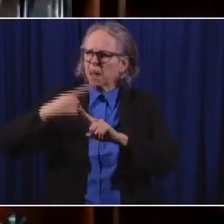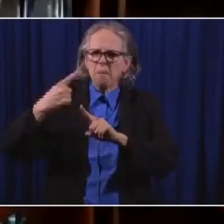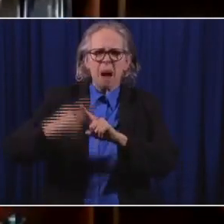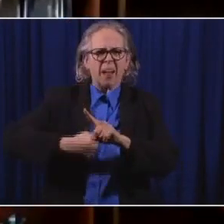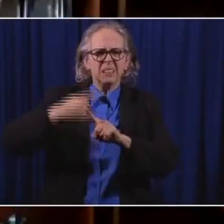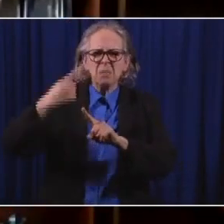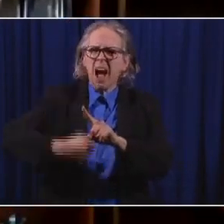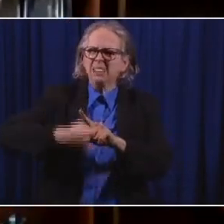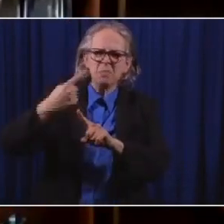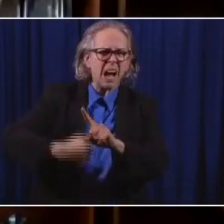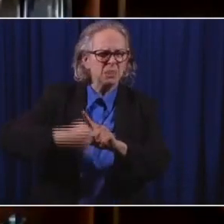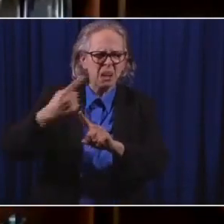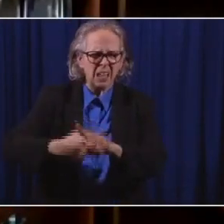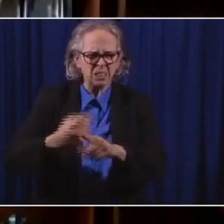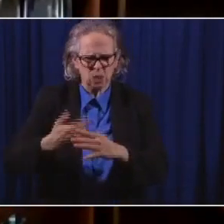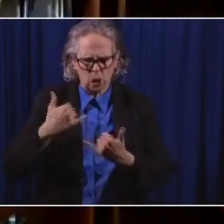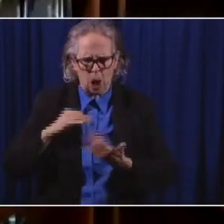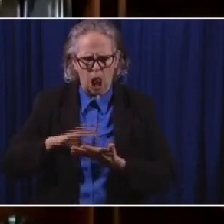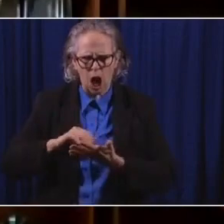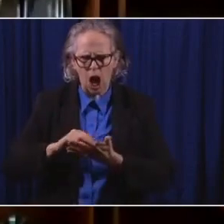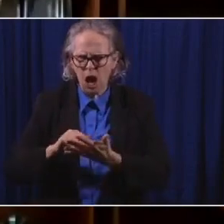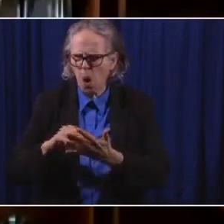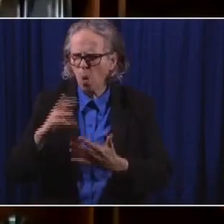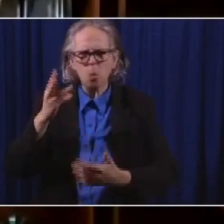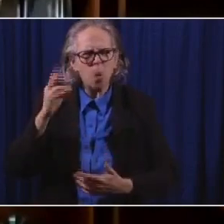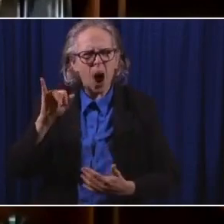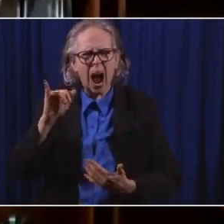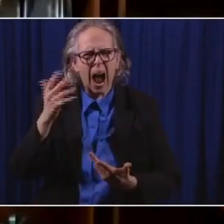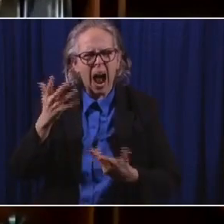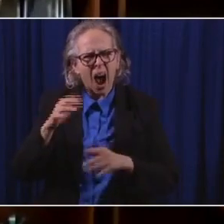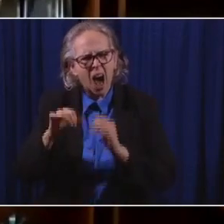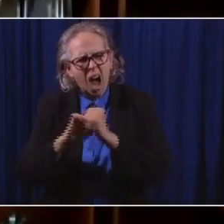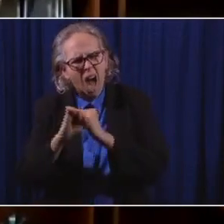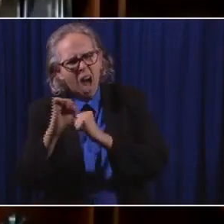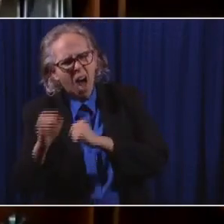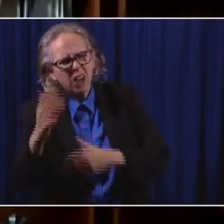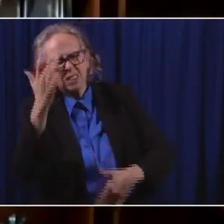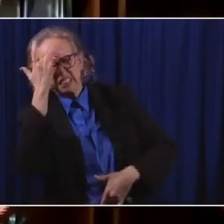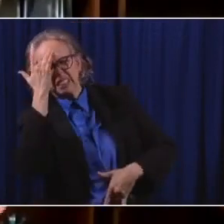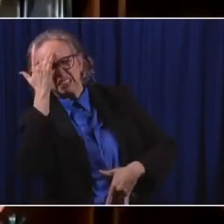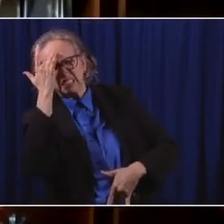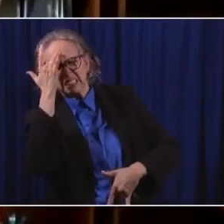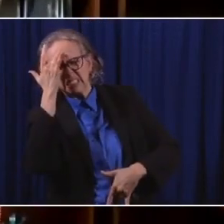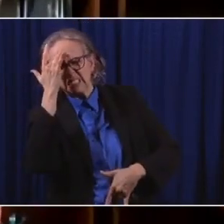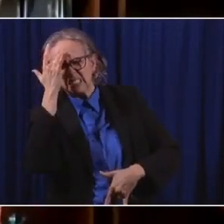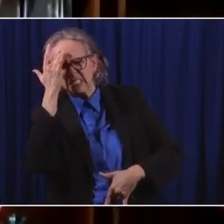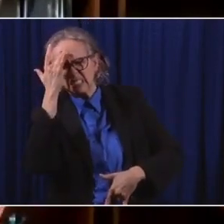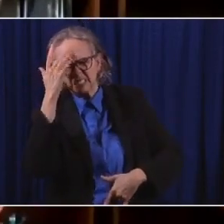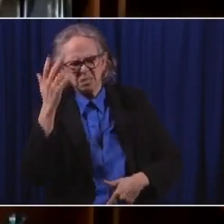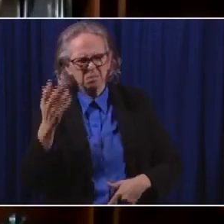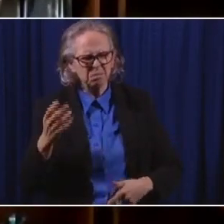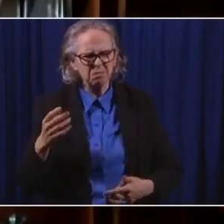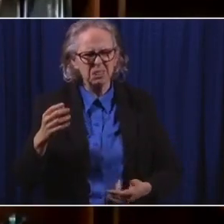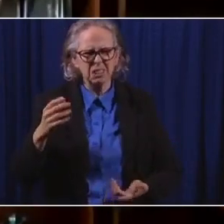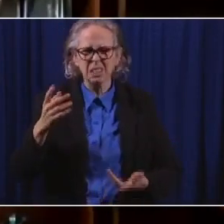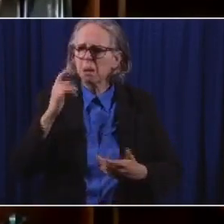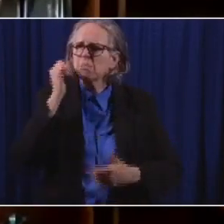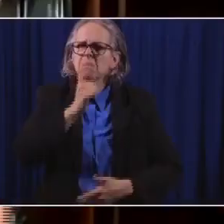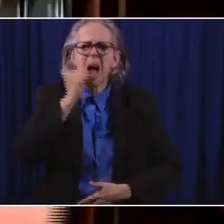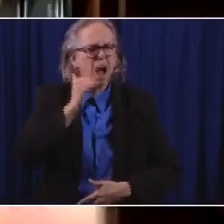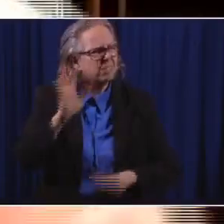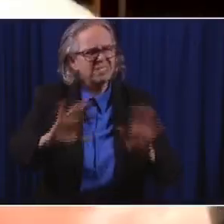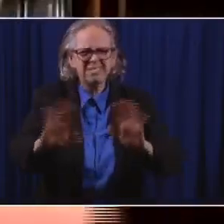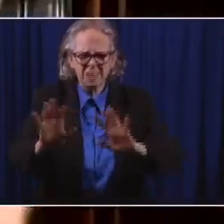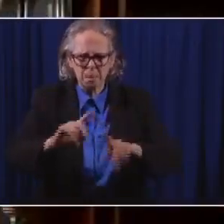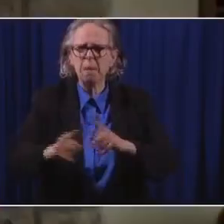lot more about it. And unfortunately, I don't have a percentage about it. It's not common, but it's definitely a phenomenon.